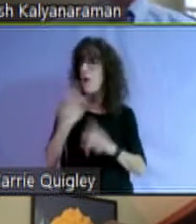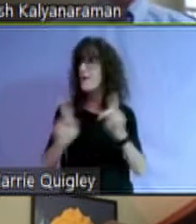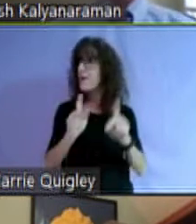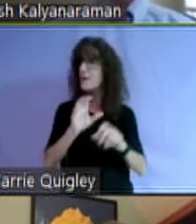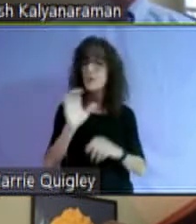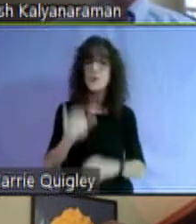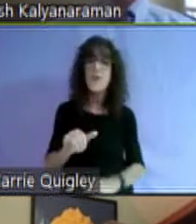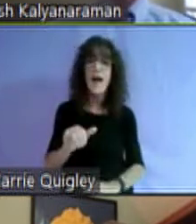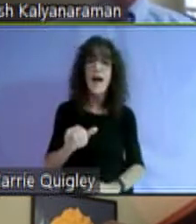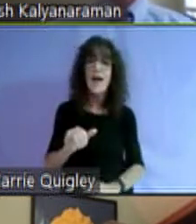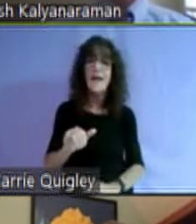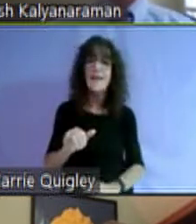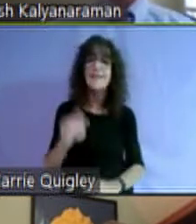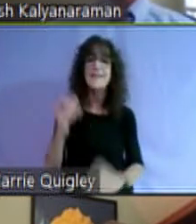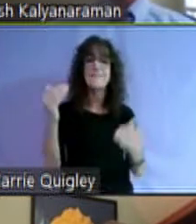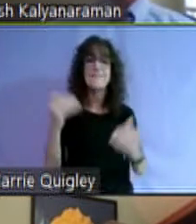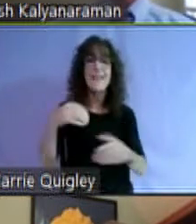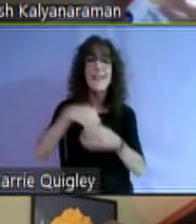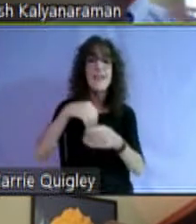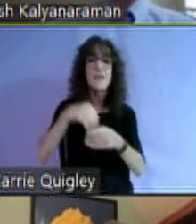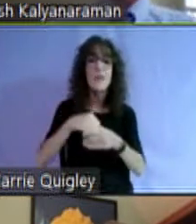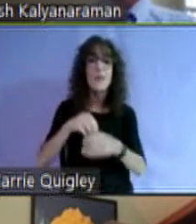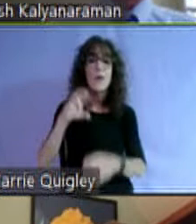Indoor retail is the next category,